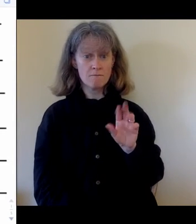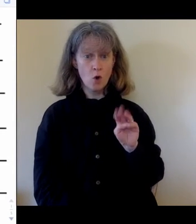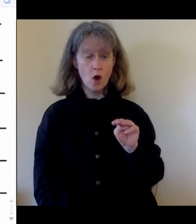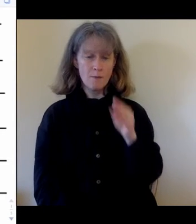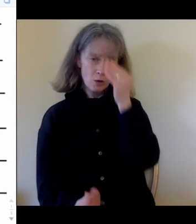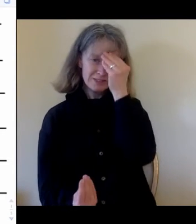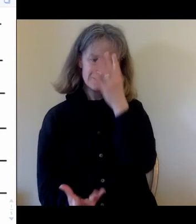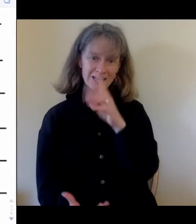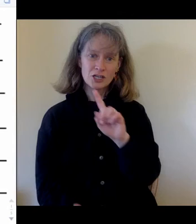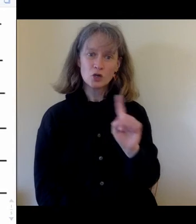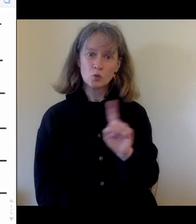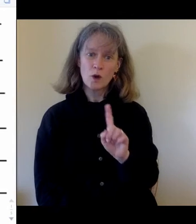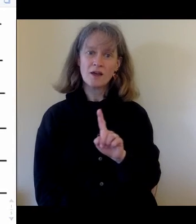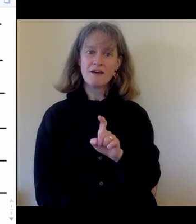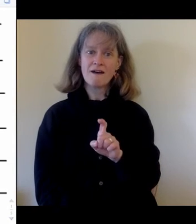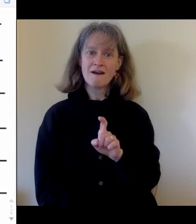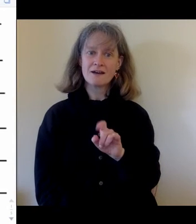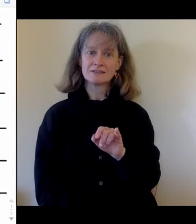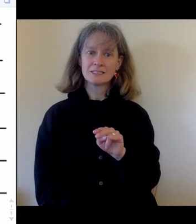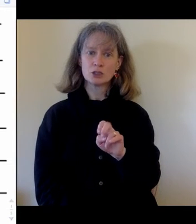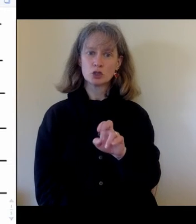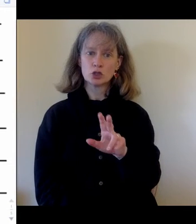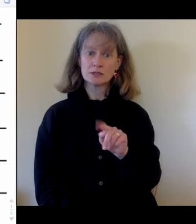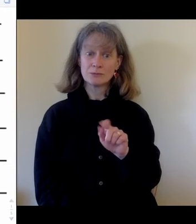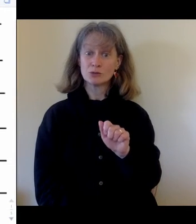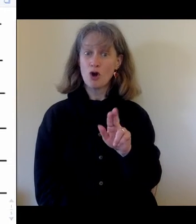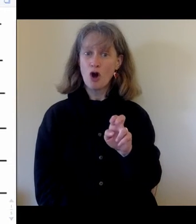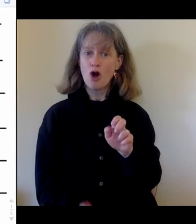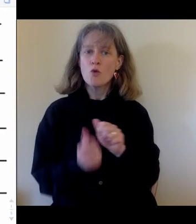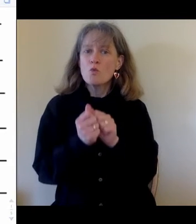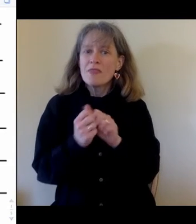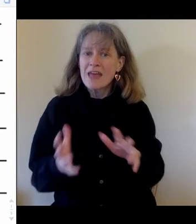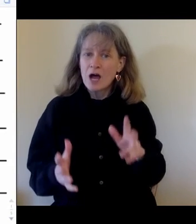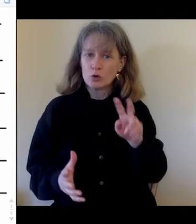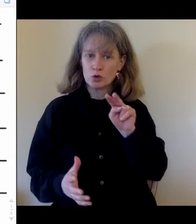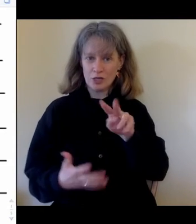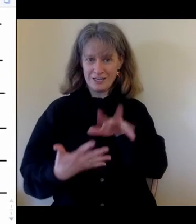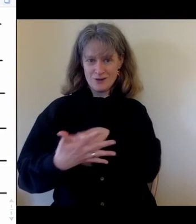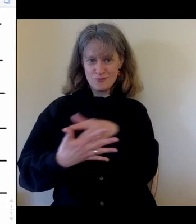So for factored form, your x-intercepts